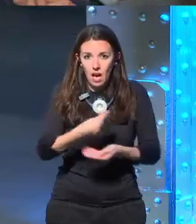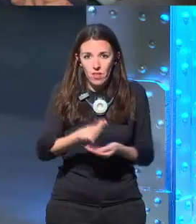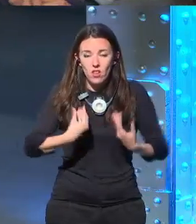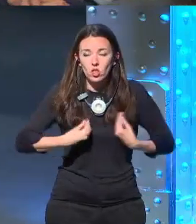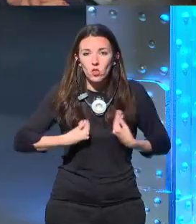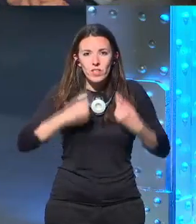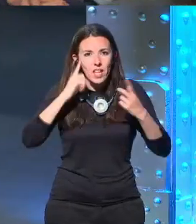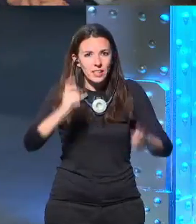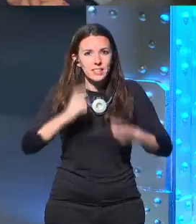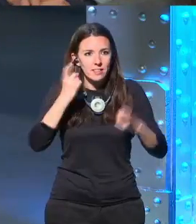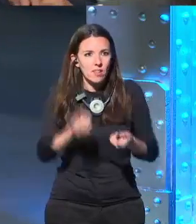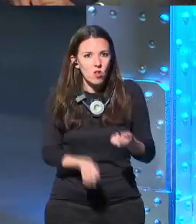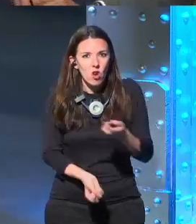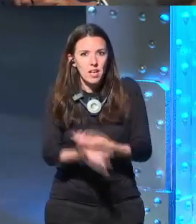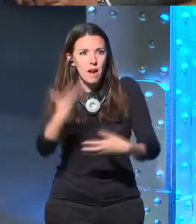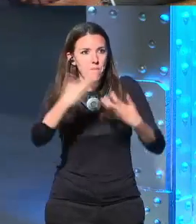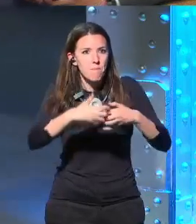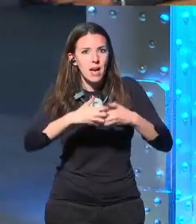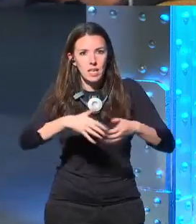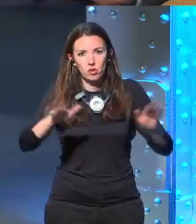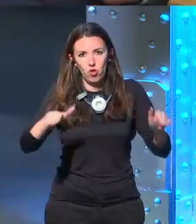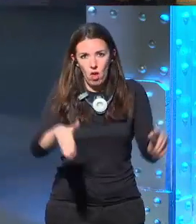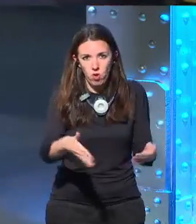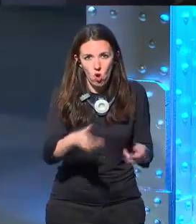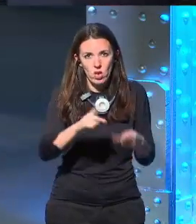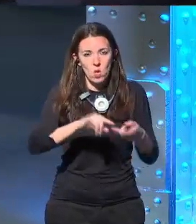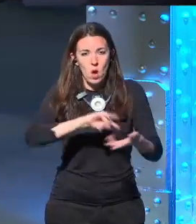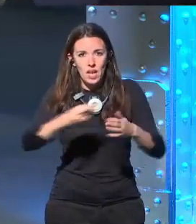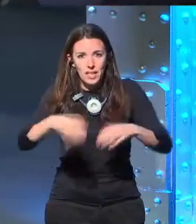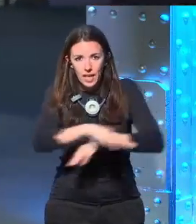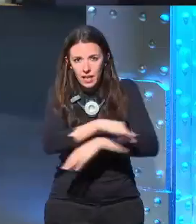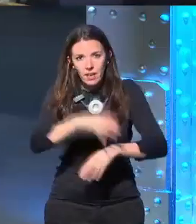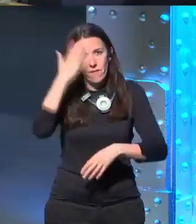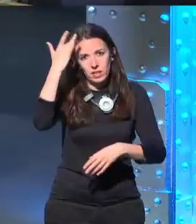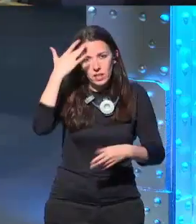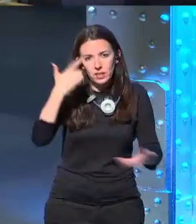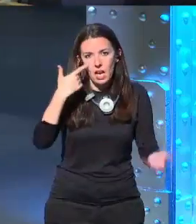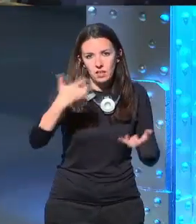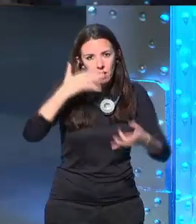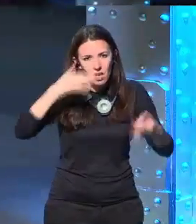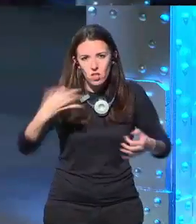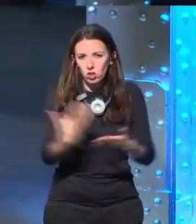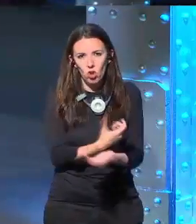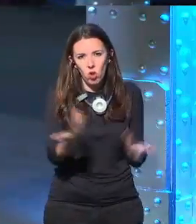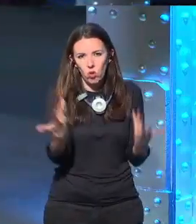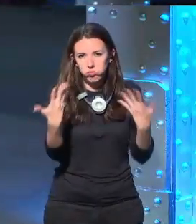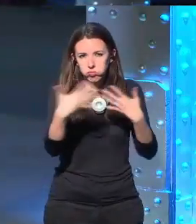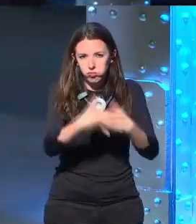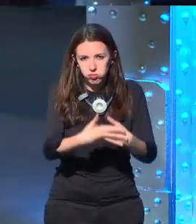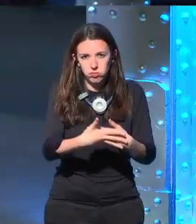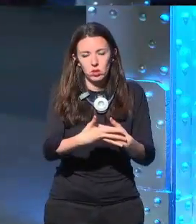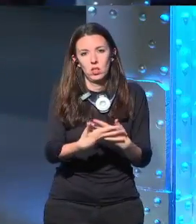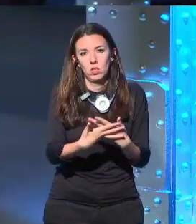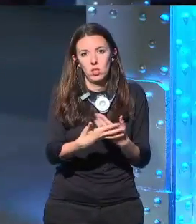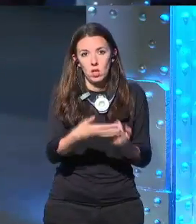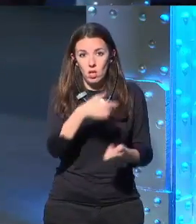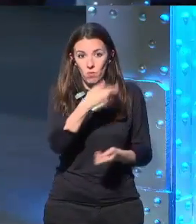the art and the engineering and the fantasy and the reality come together with a guy who